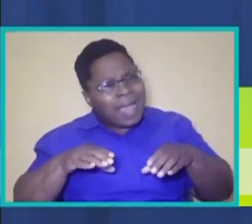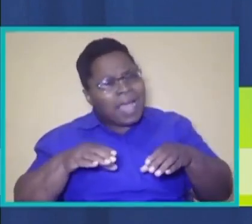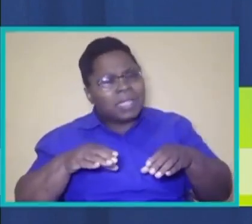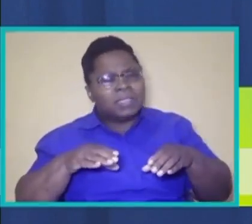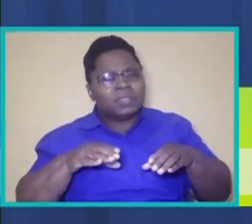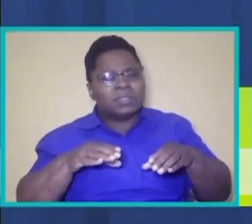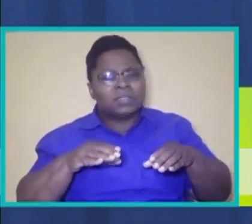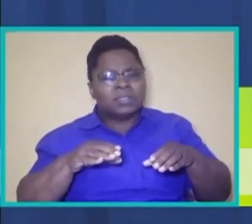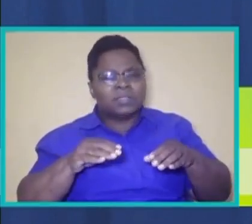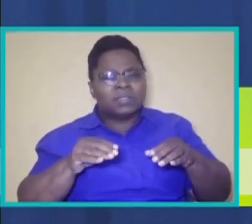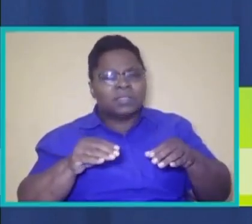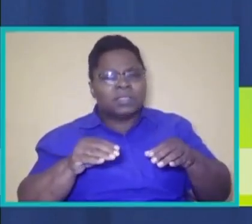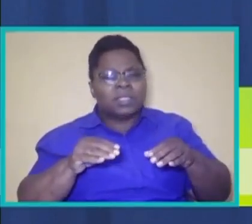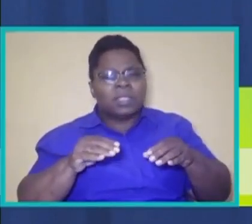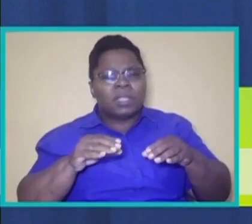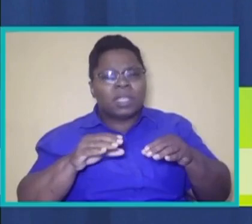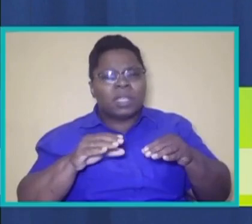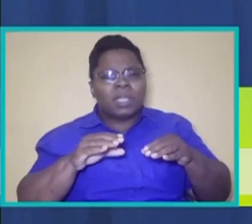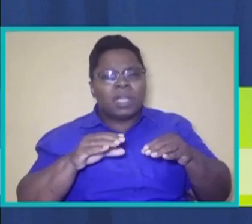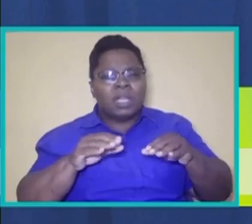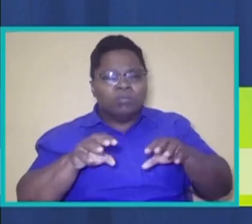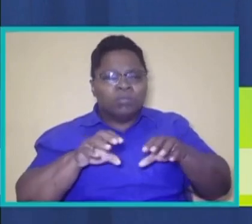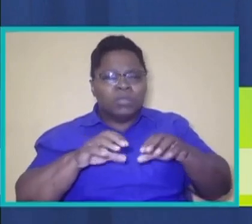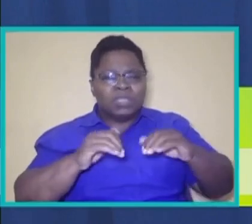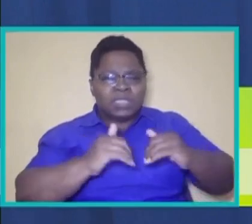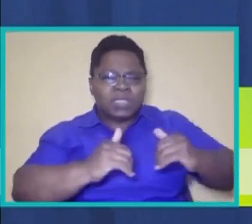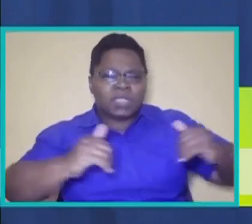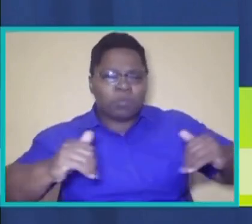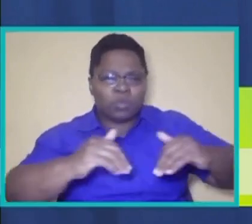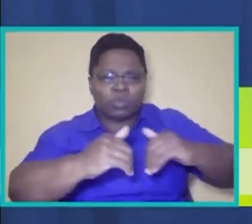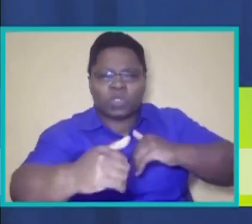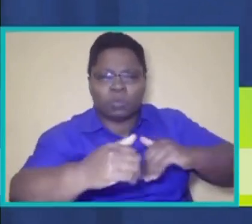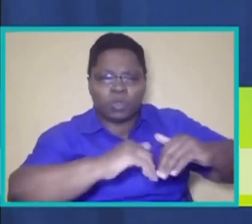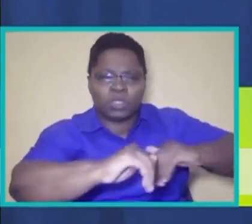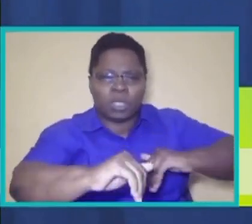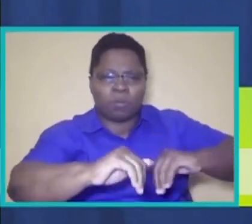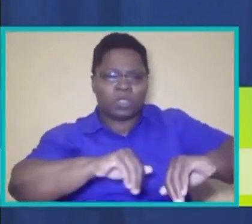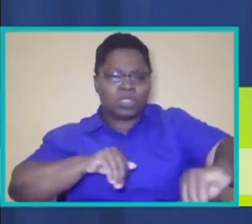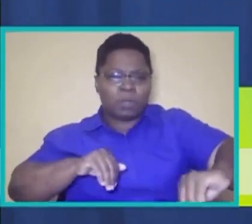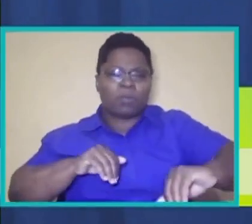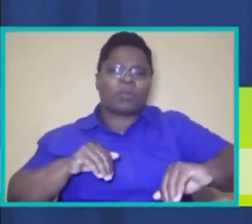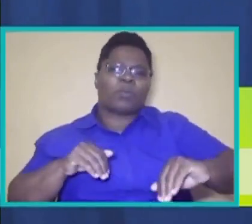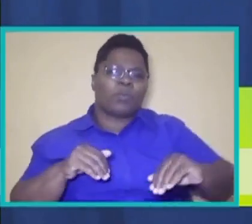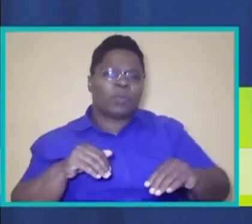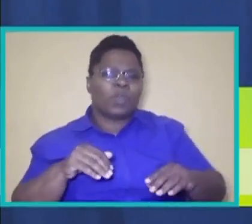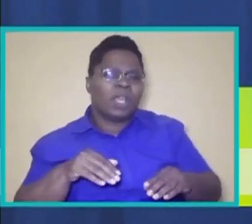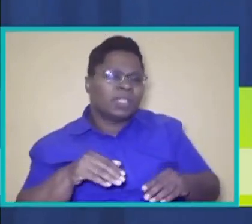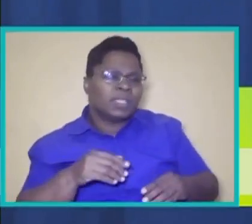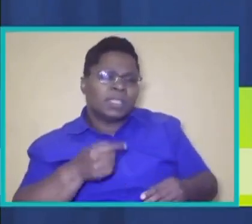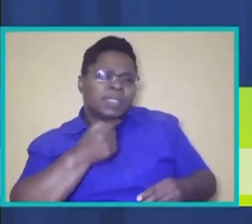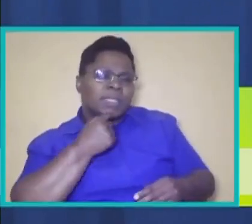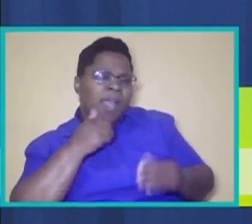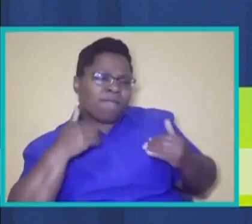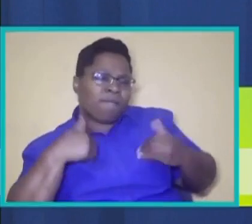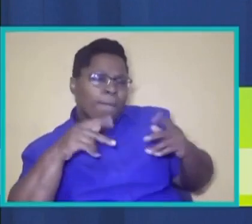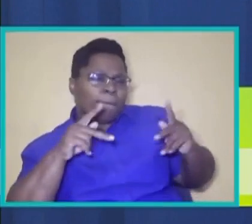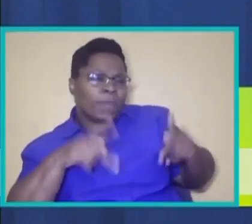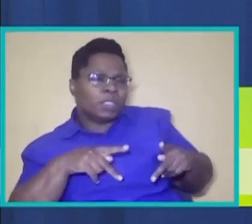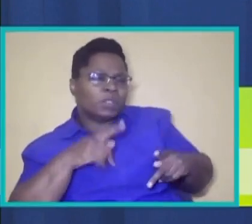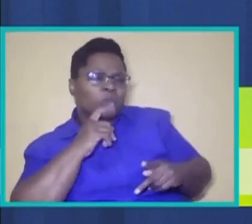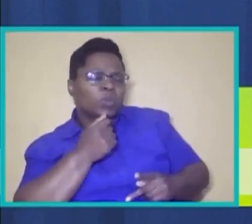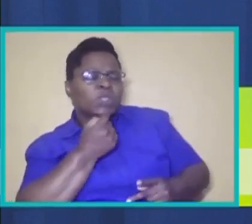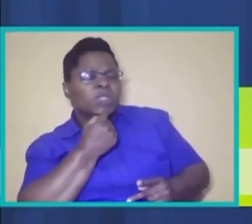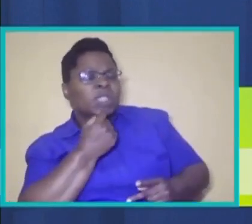to take, even if it's let's call it a pilot project versus saying, okay, we're going to be our own guinea pigs. But we can't keep on